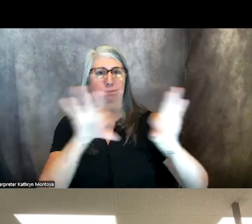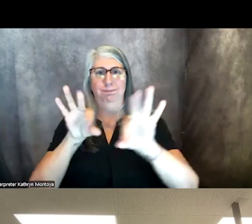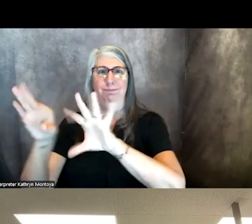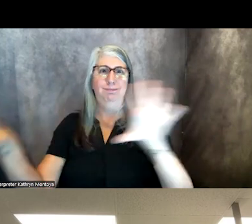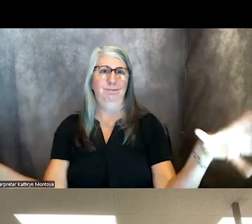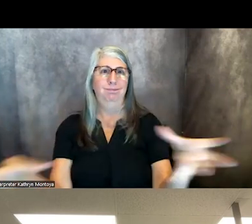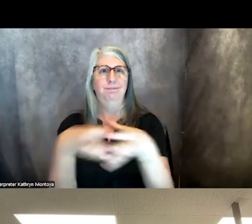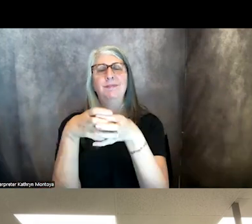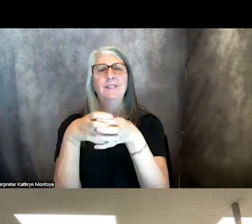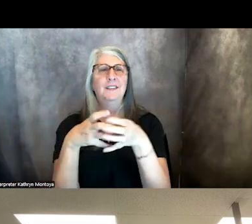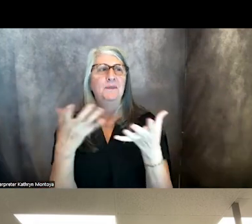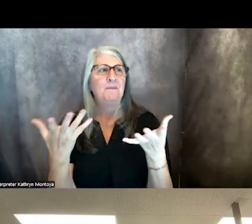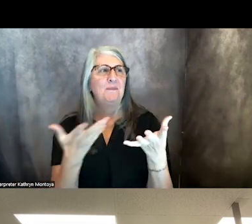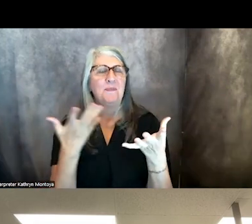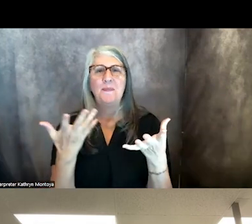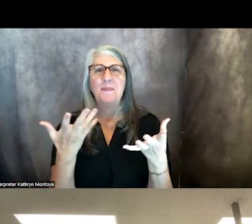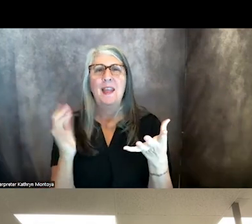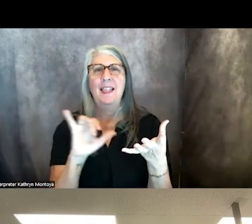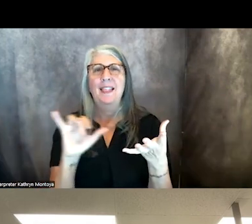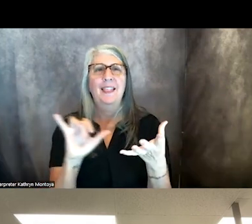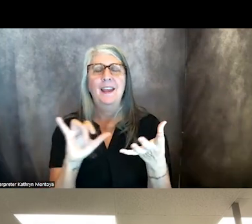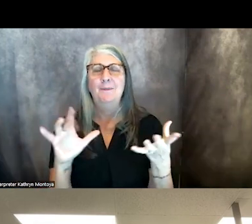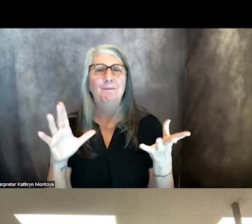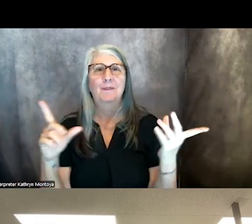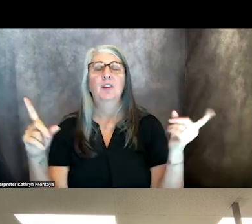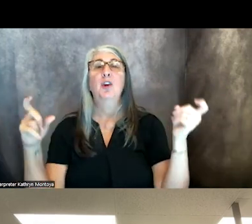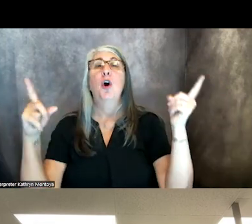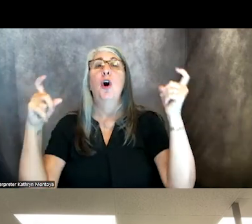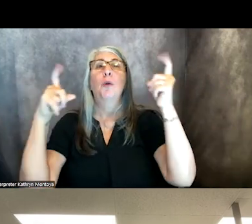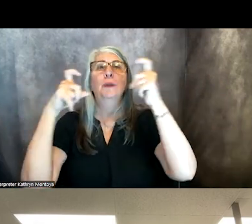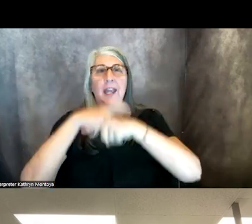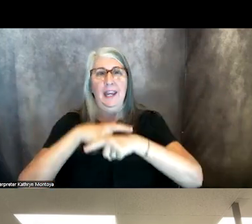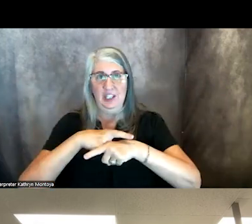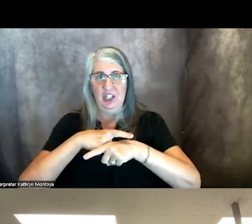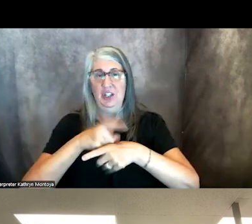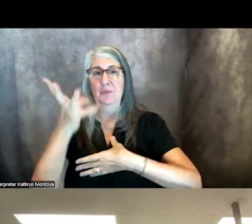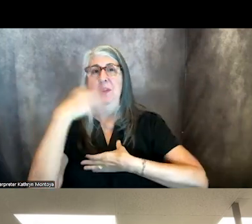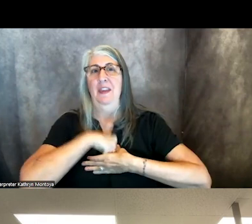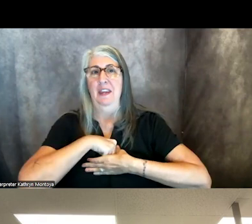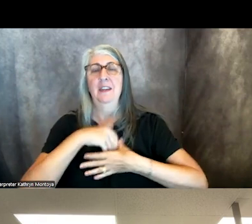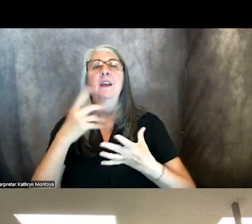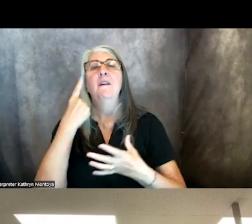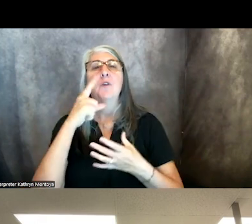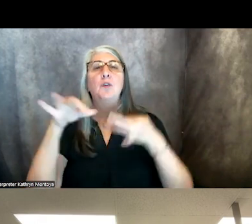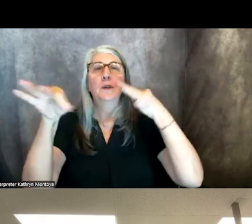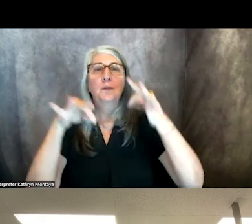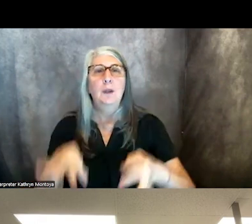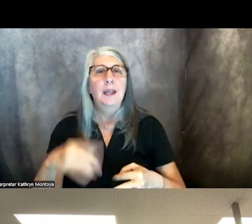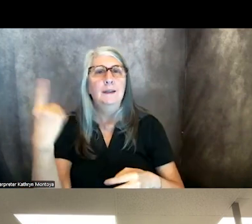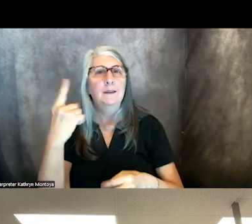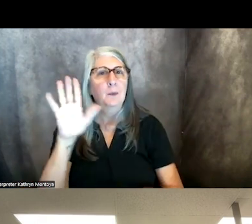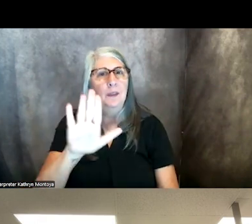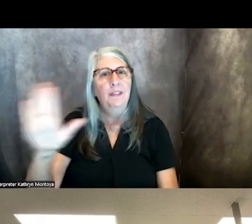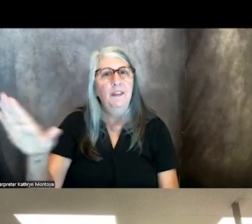the I guess like complicated nature to ultimately explain what one's gender is. It's much